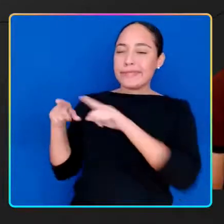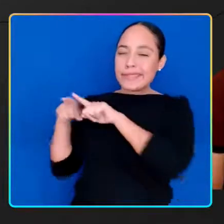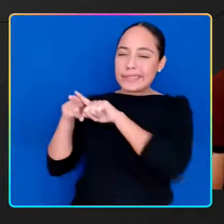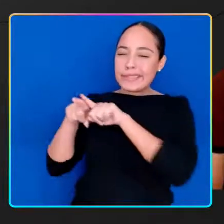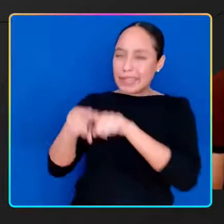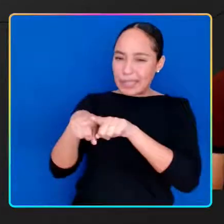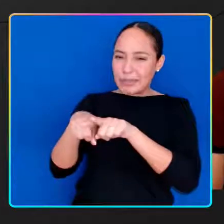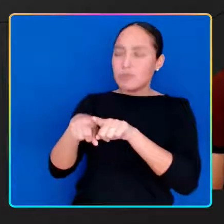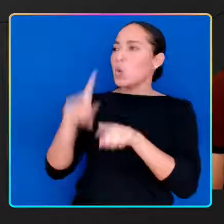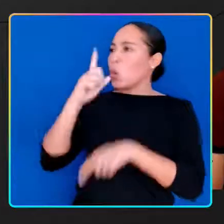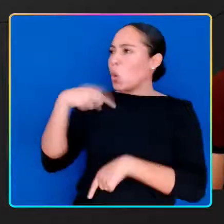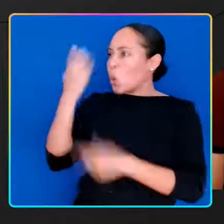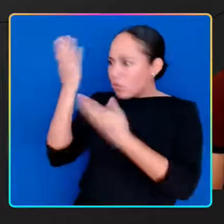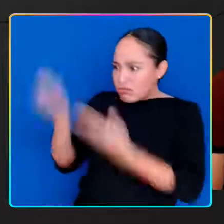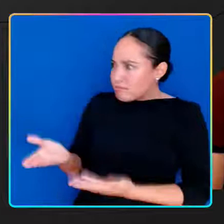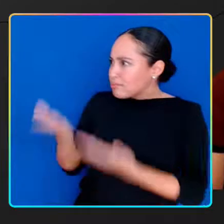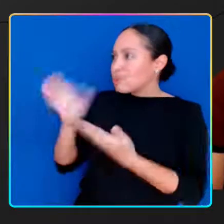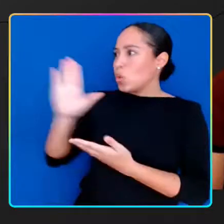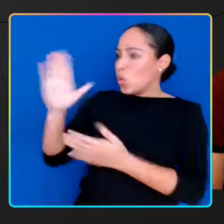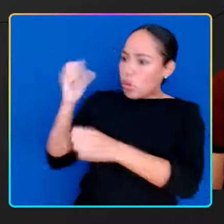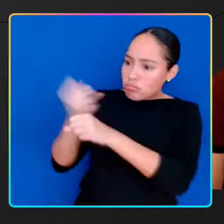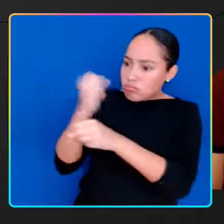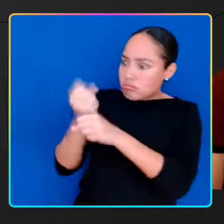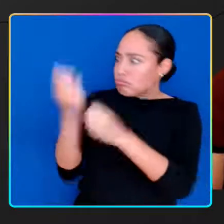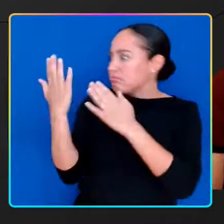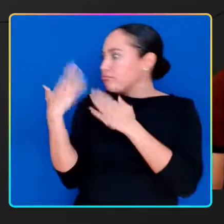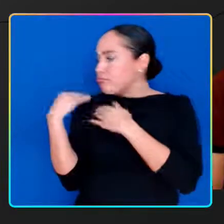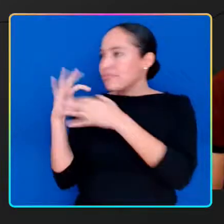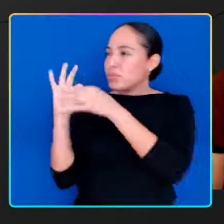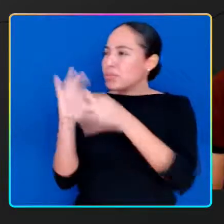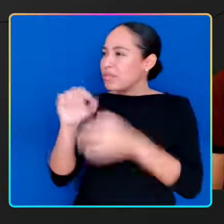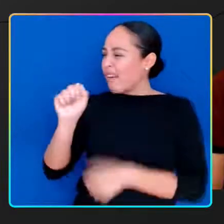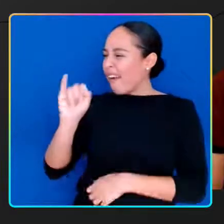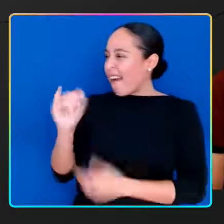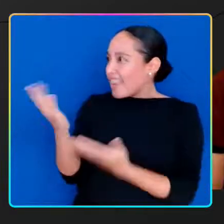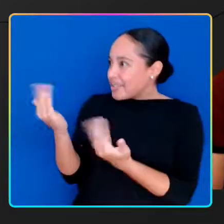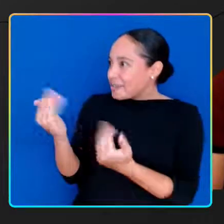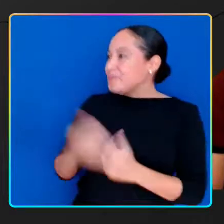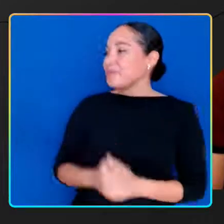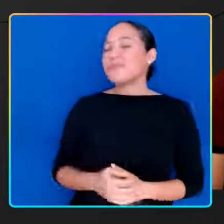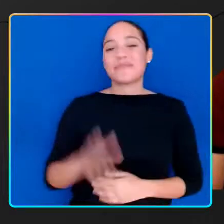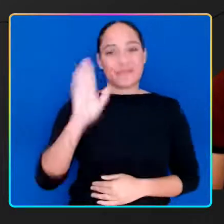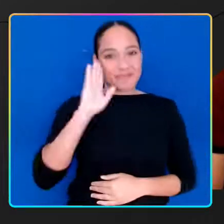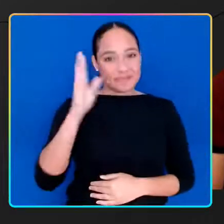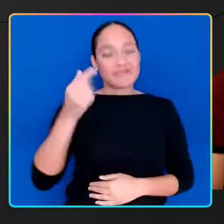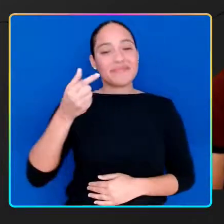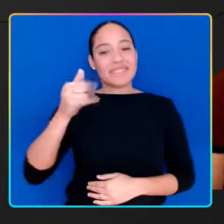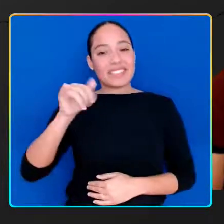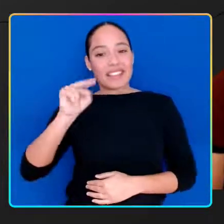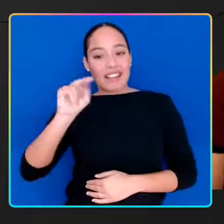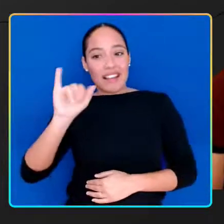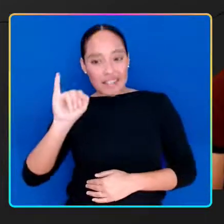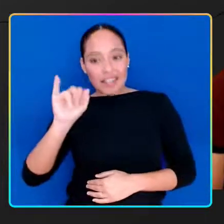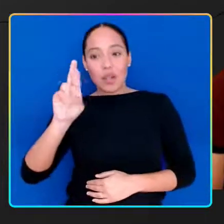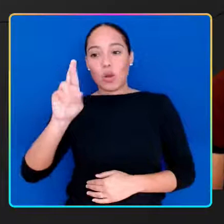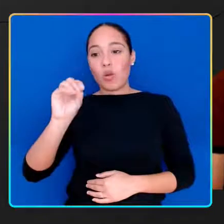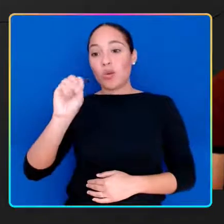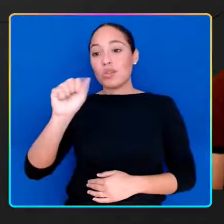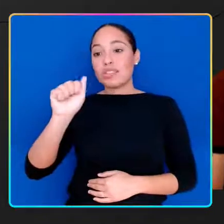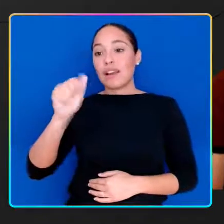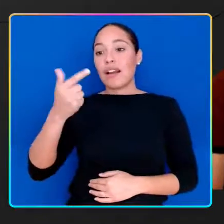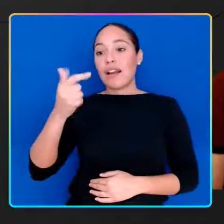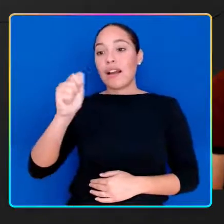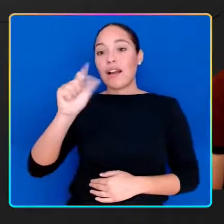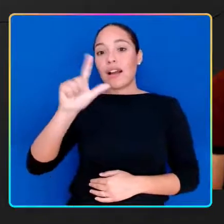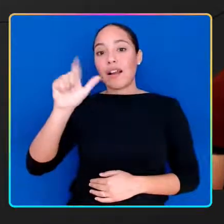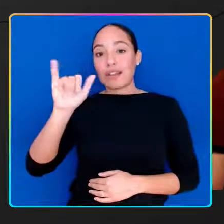space of AI. Yeah, I'm Gianni Rosa Gallina. I'm an R&D senior software engineer in Delta 3 Innovation